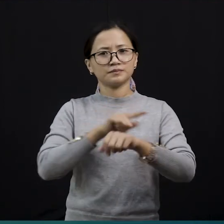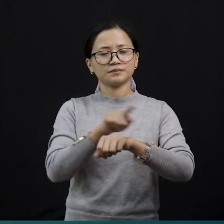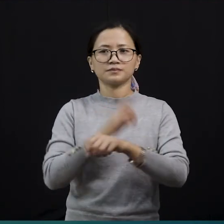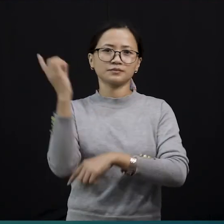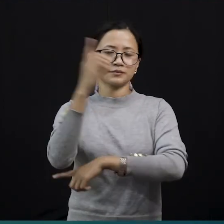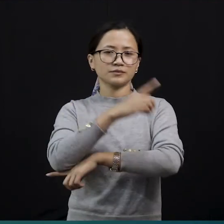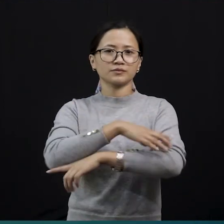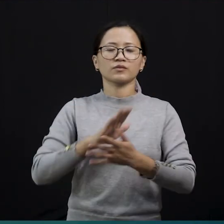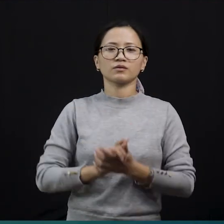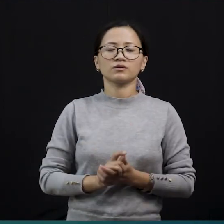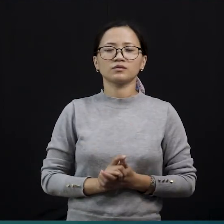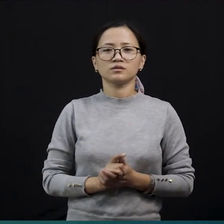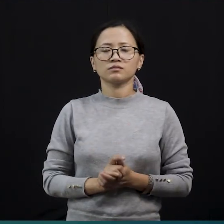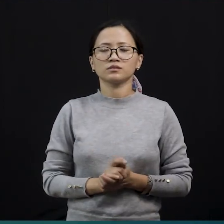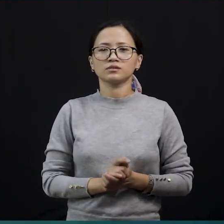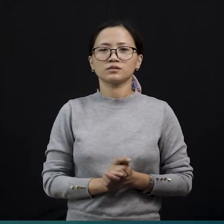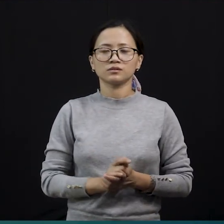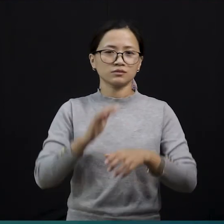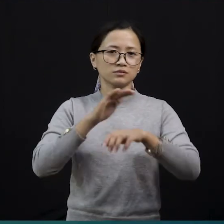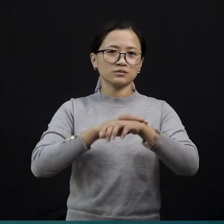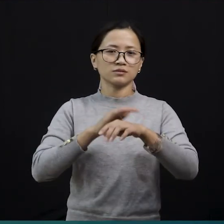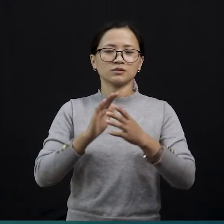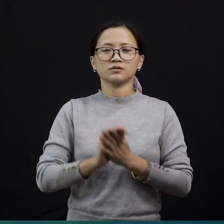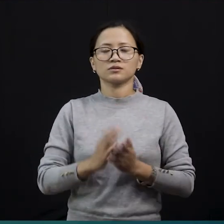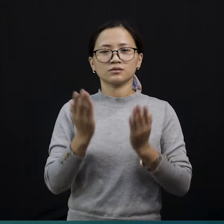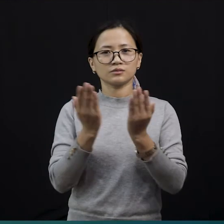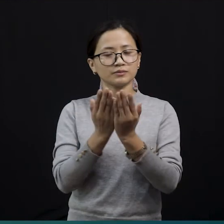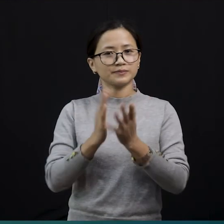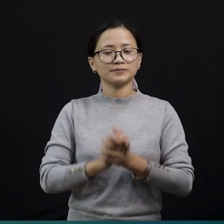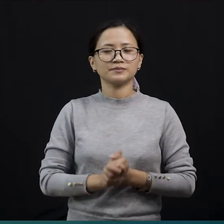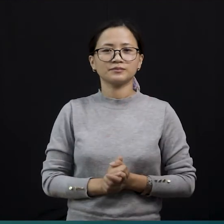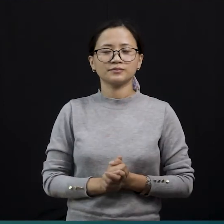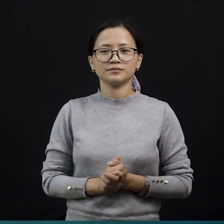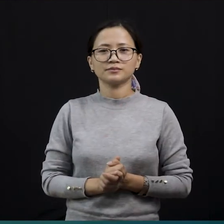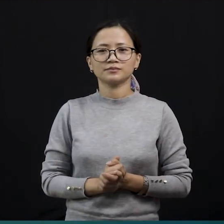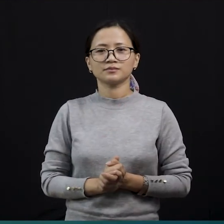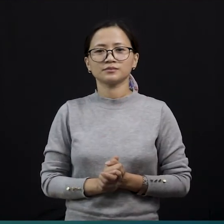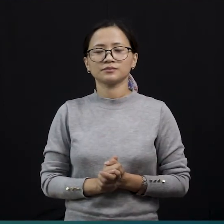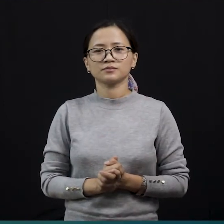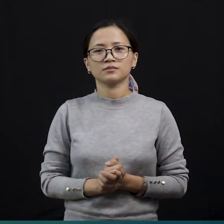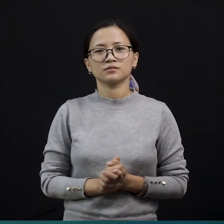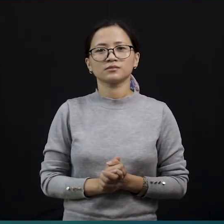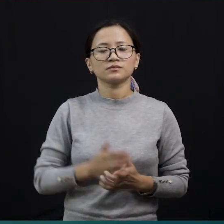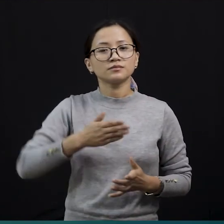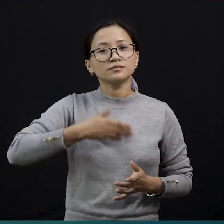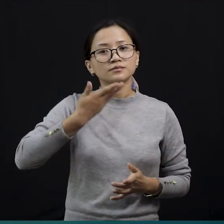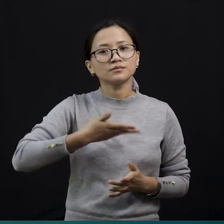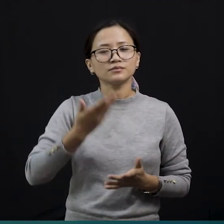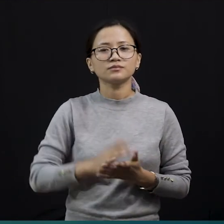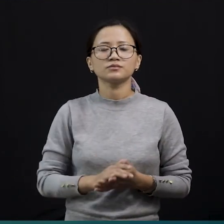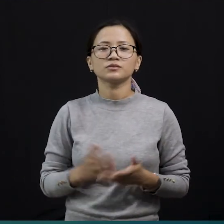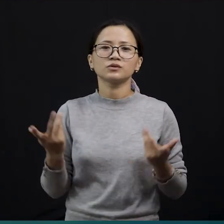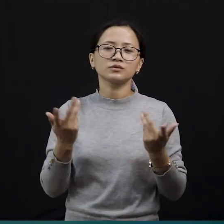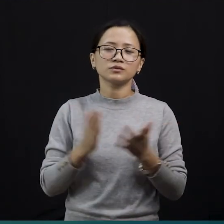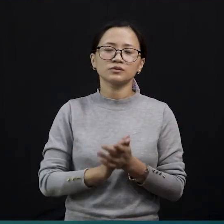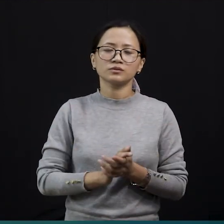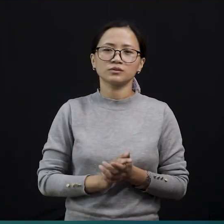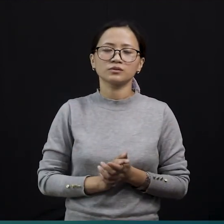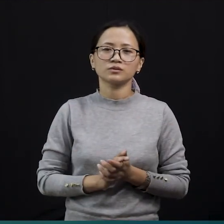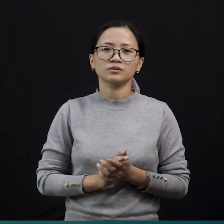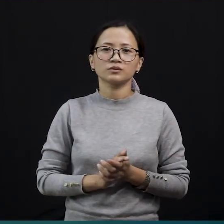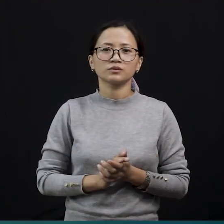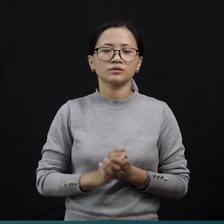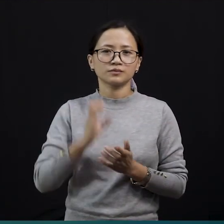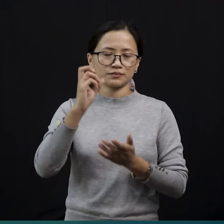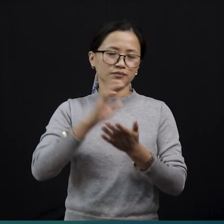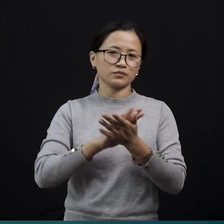day, so that like they will be in touch with their books, and then just teach them whatever we are teaching,